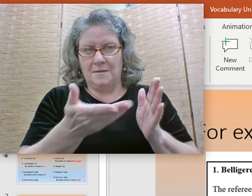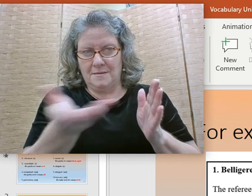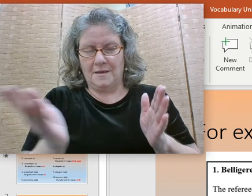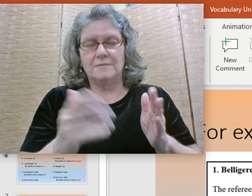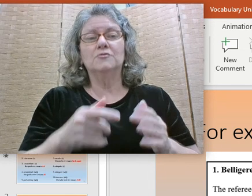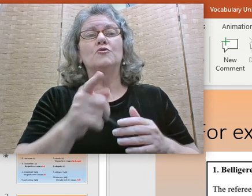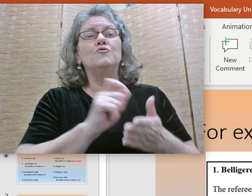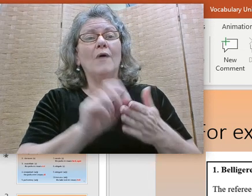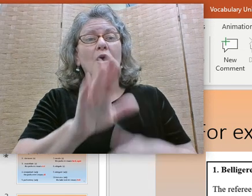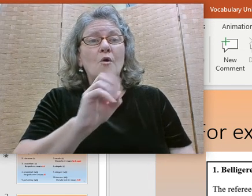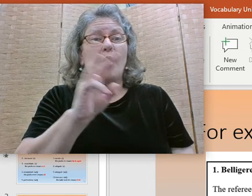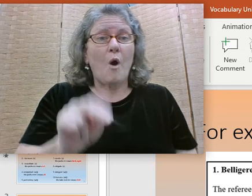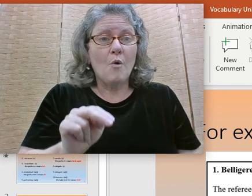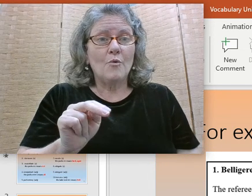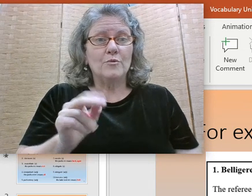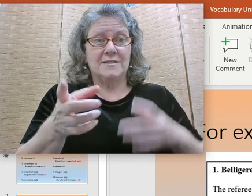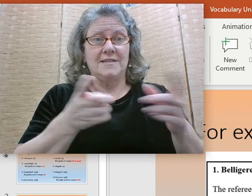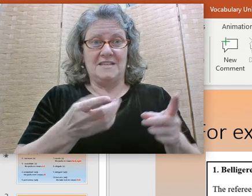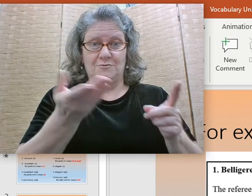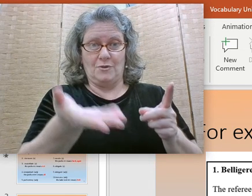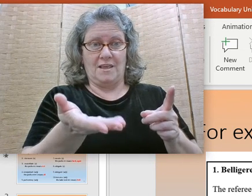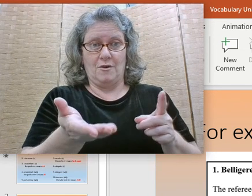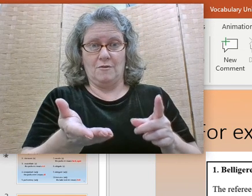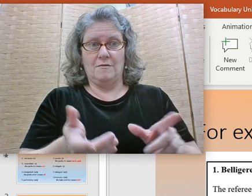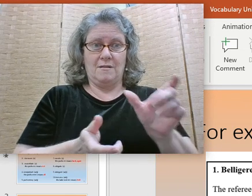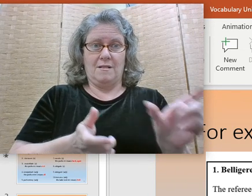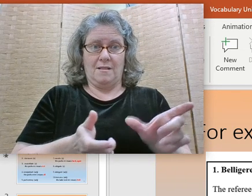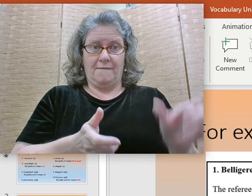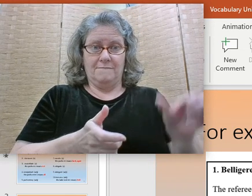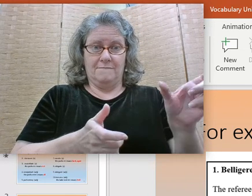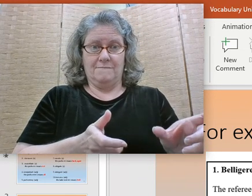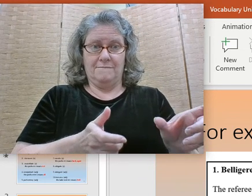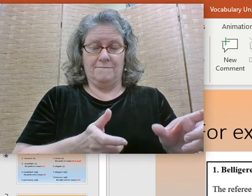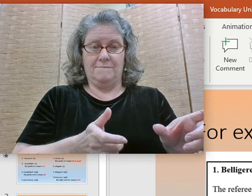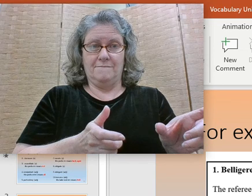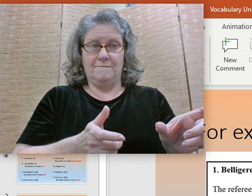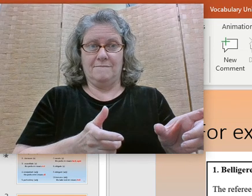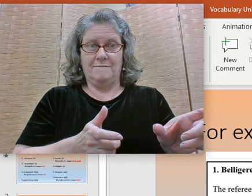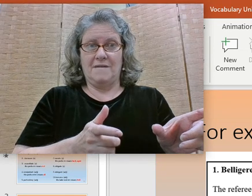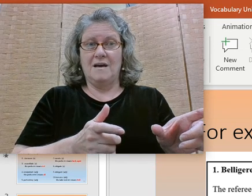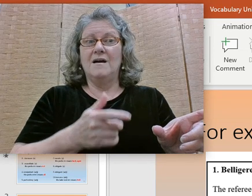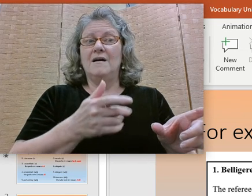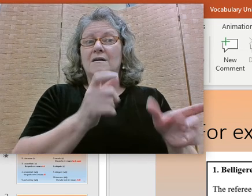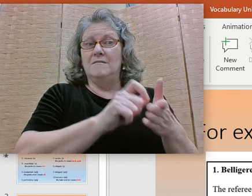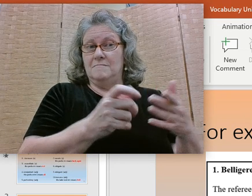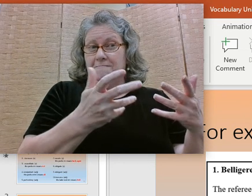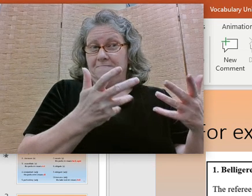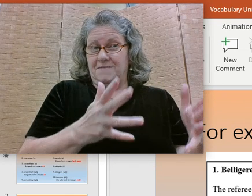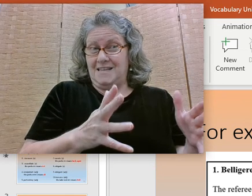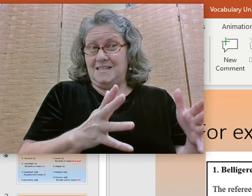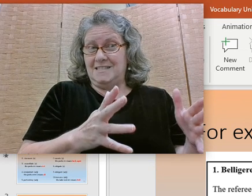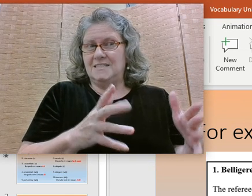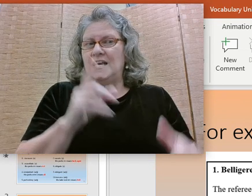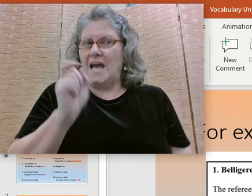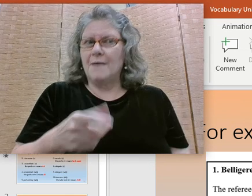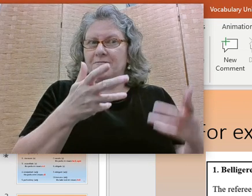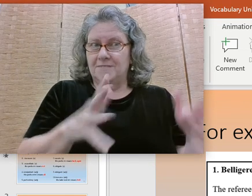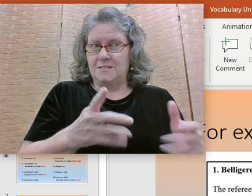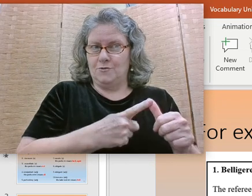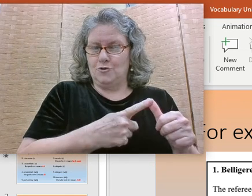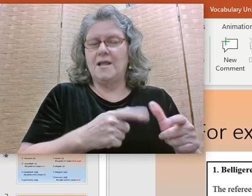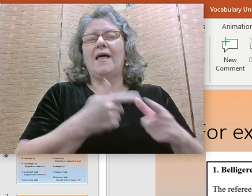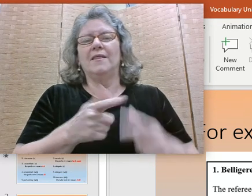write your own definition right there on the left. And then only after that is done, will you then go over here